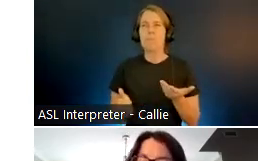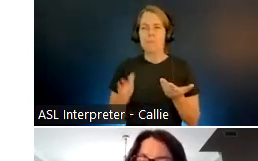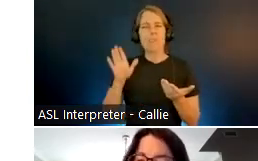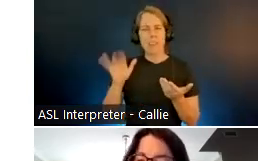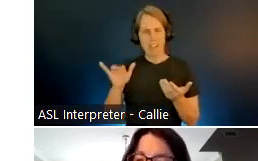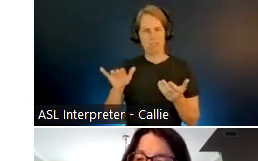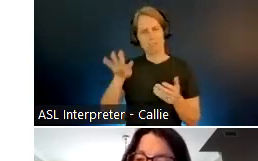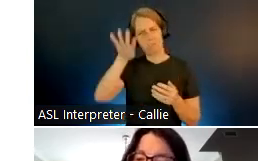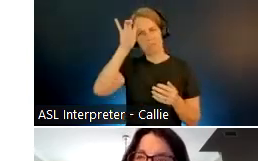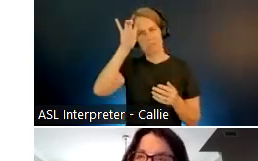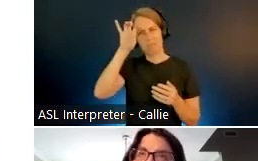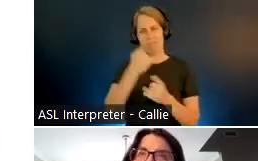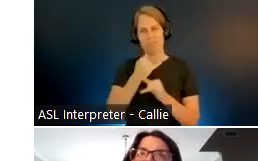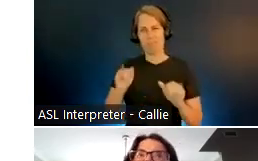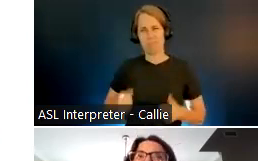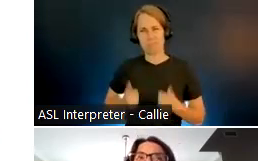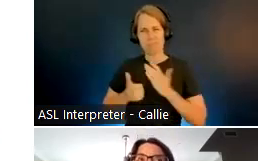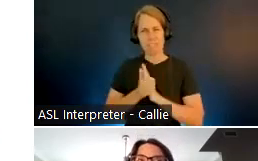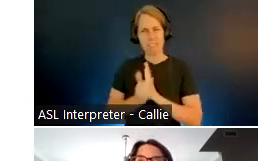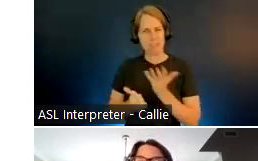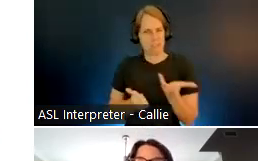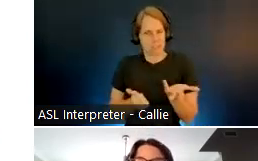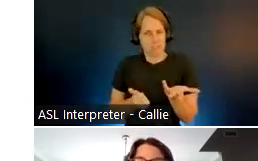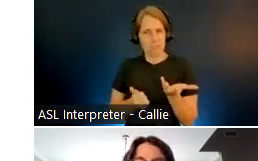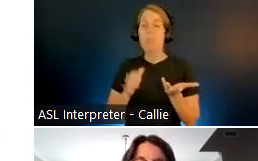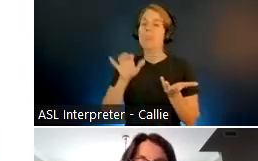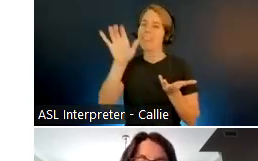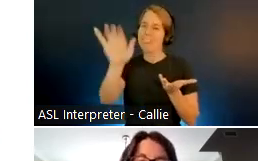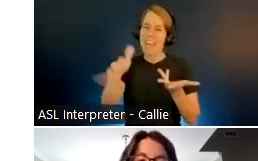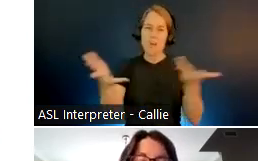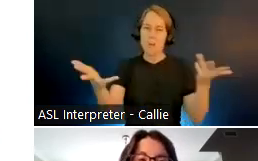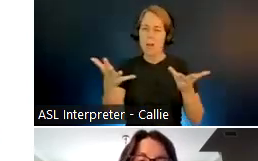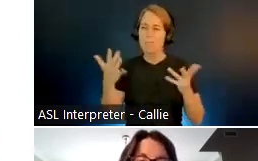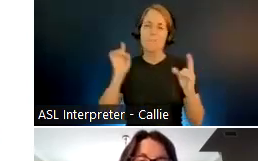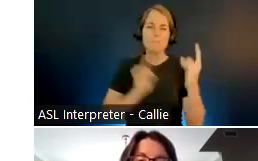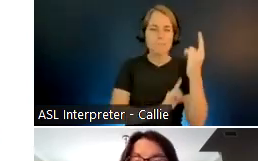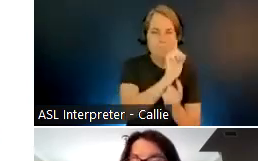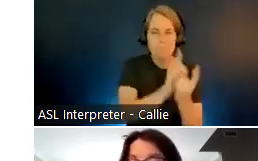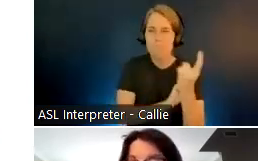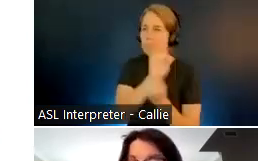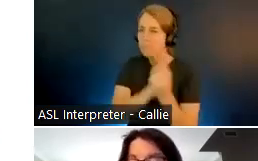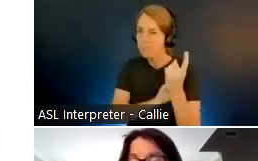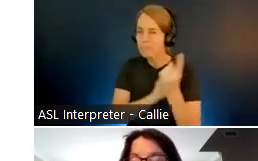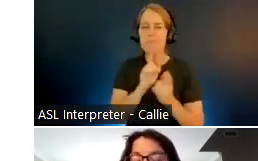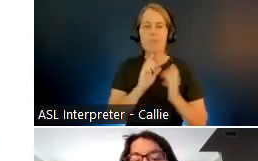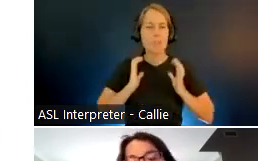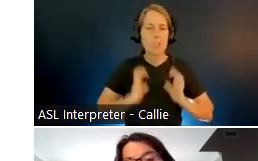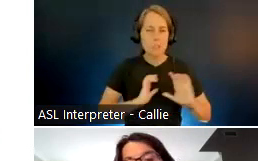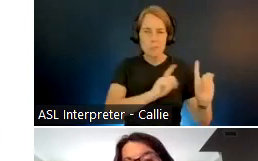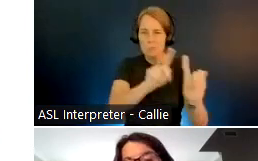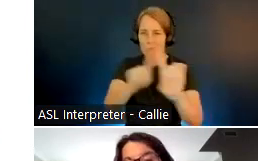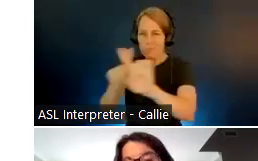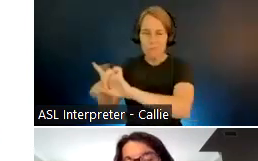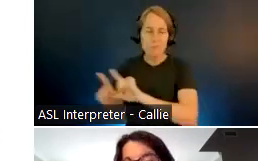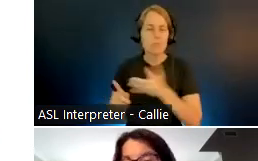a little bit, but that is really where we work individually, one-on-one with consumers to